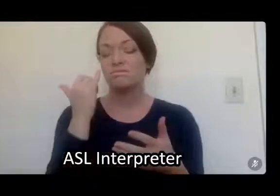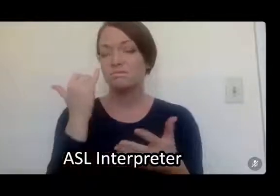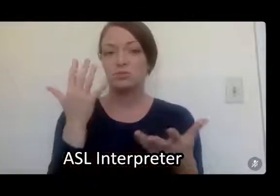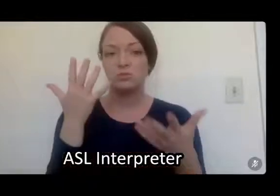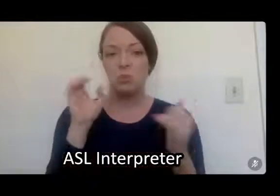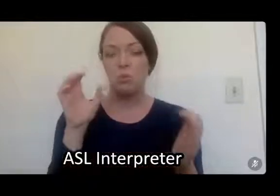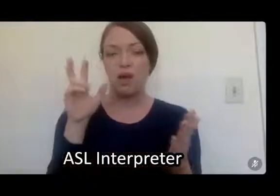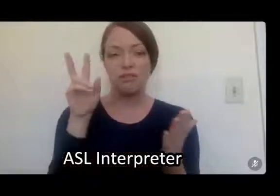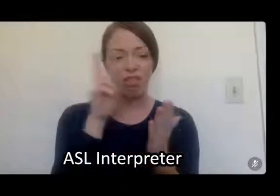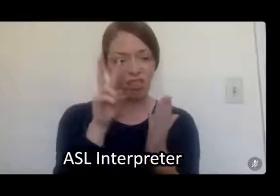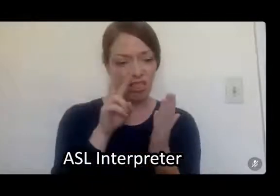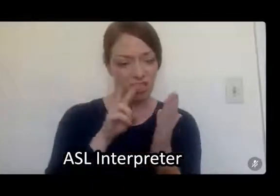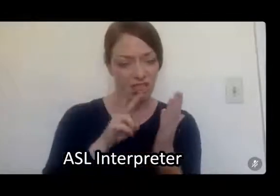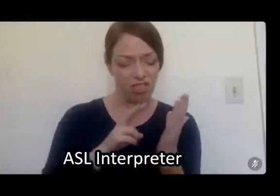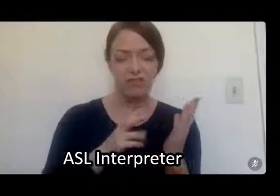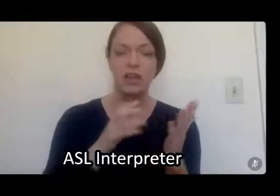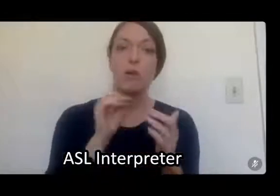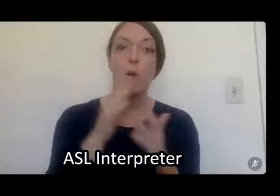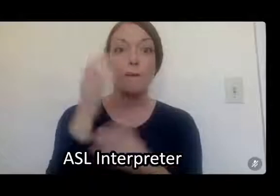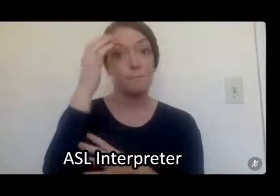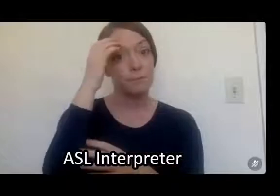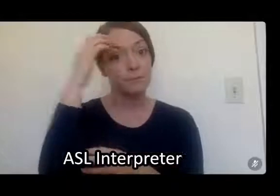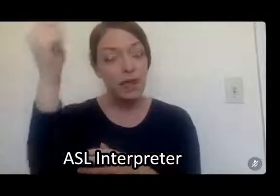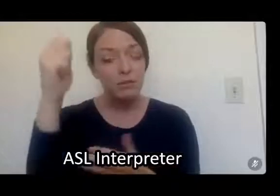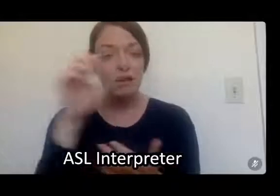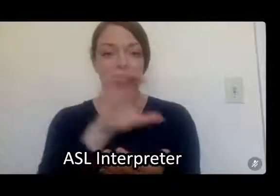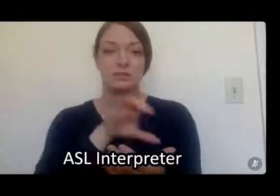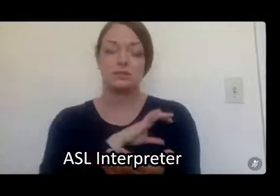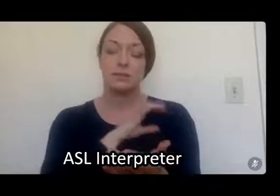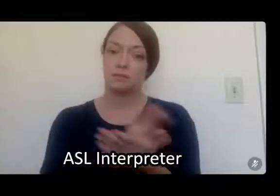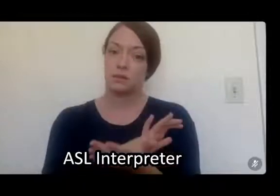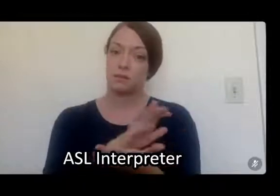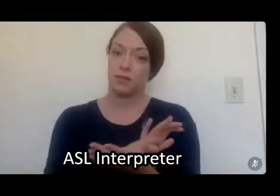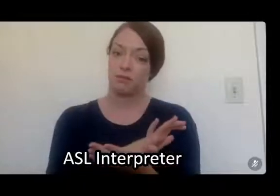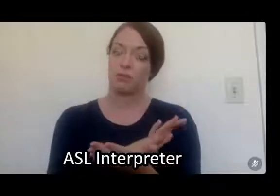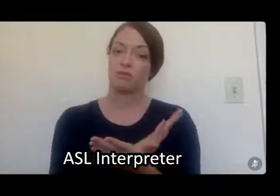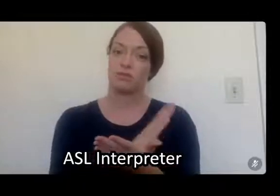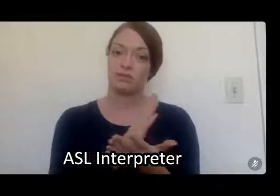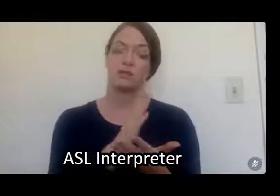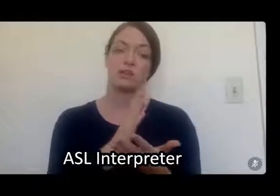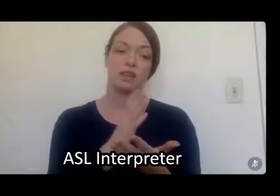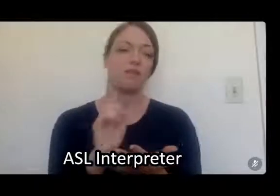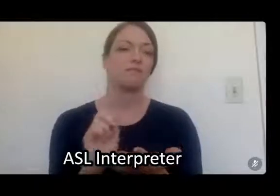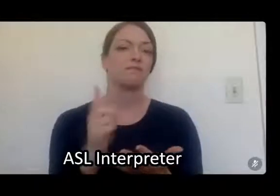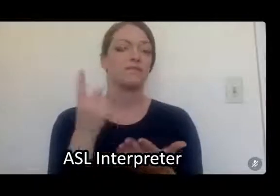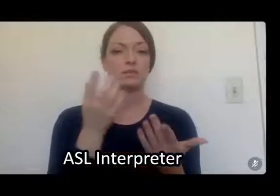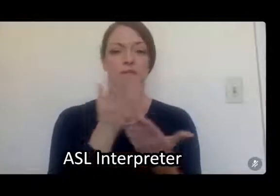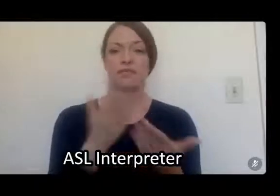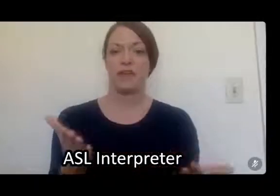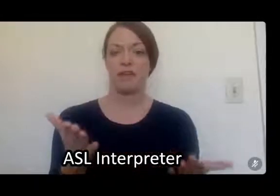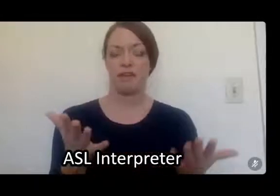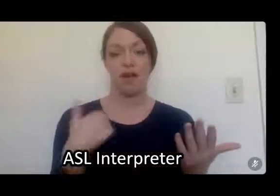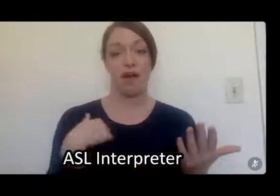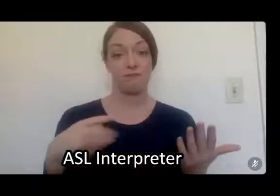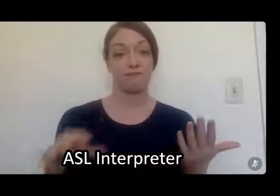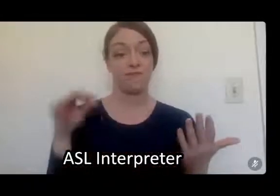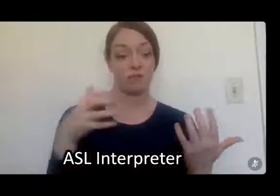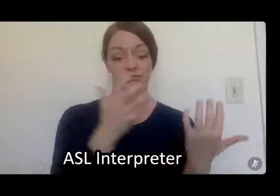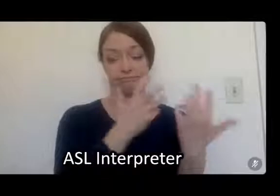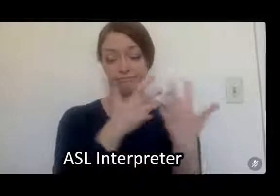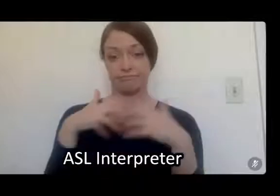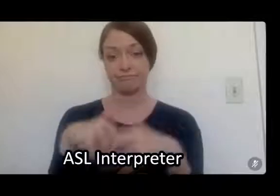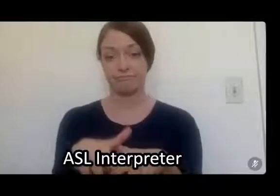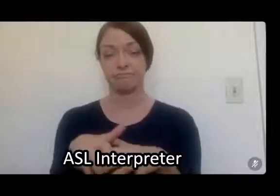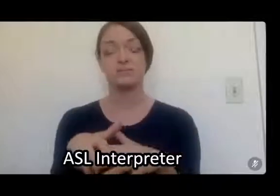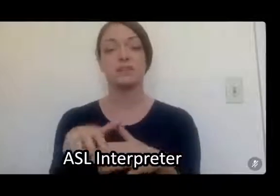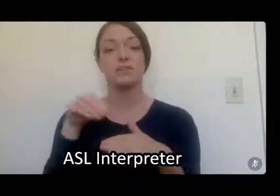sheet or learn it like the back of your hand. This is the first sort of synchronized alternative we've had for an